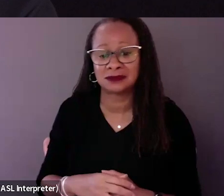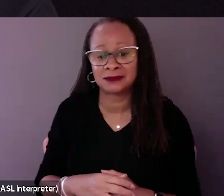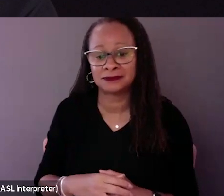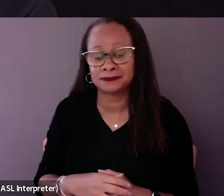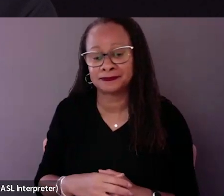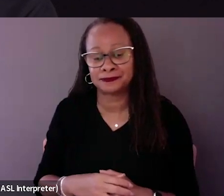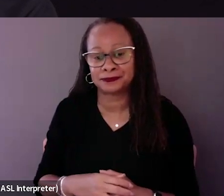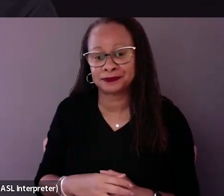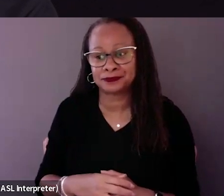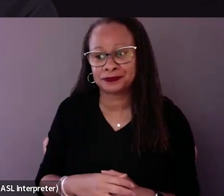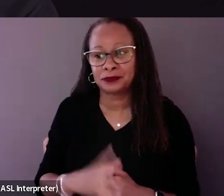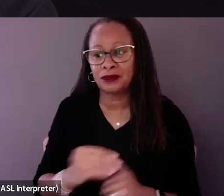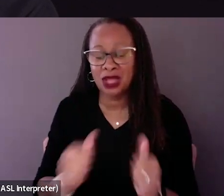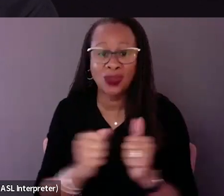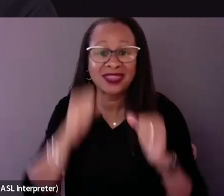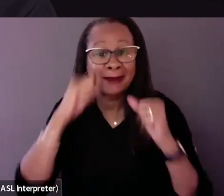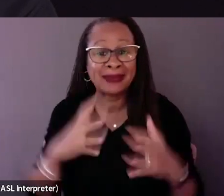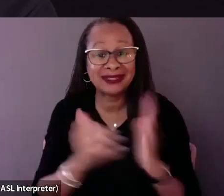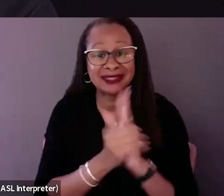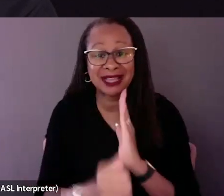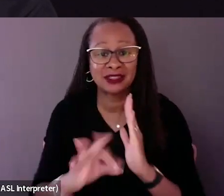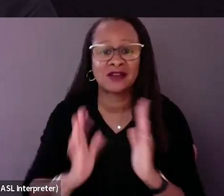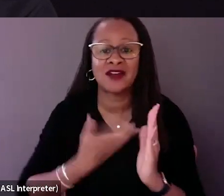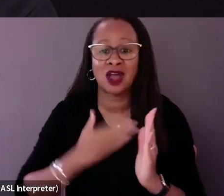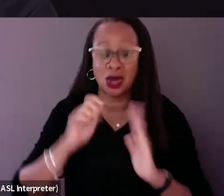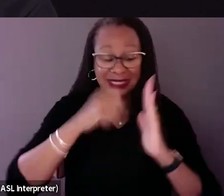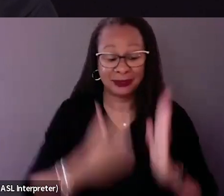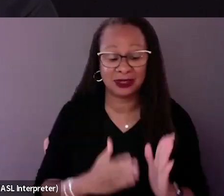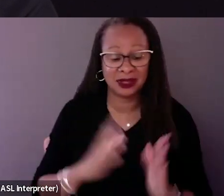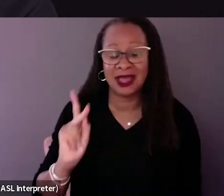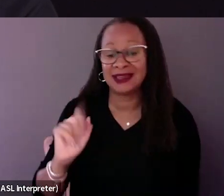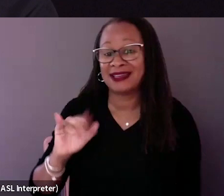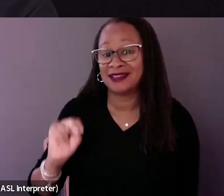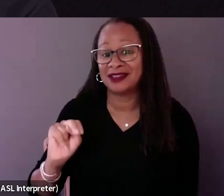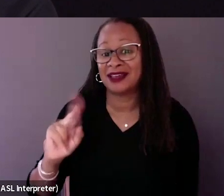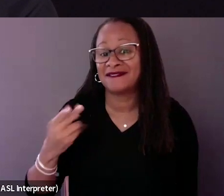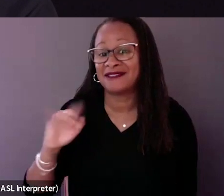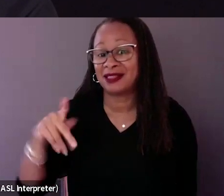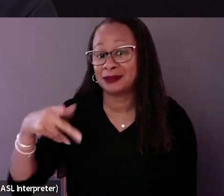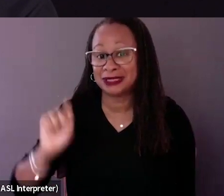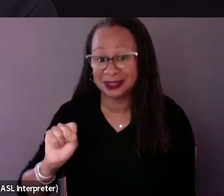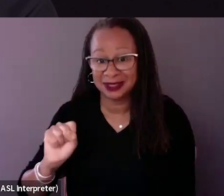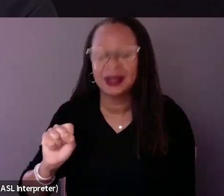and with the amazing talent of our cinematographer, Kevin Phillips, who